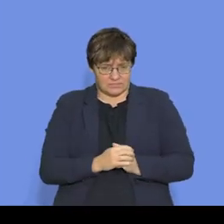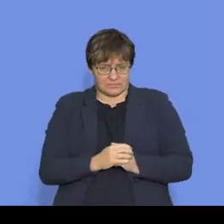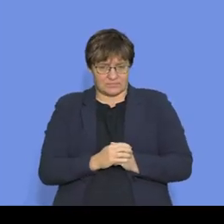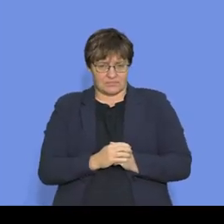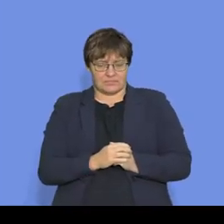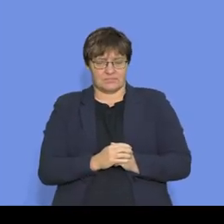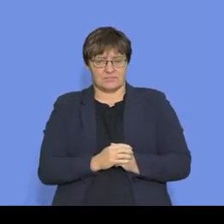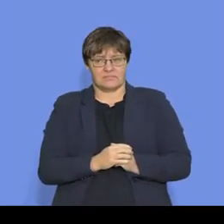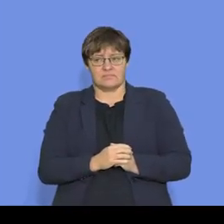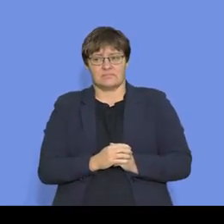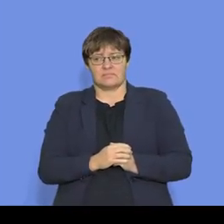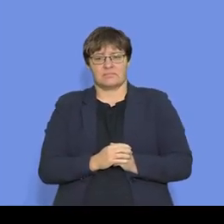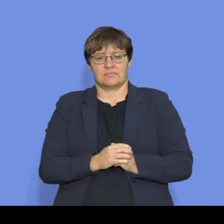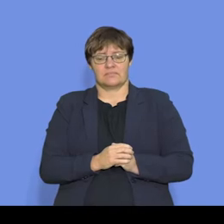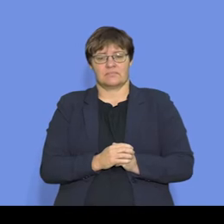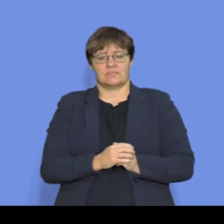on life on Earth?